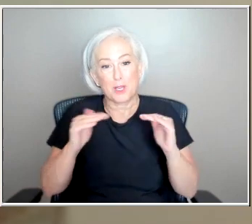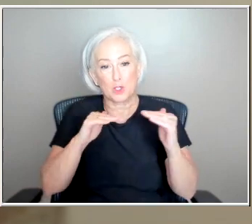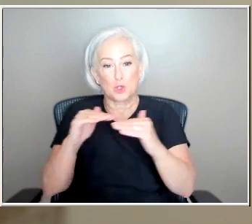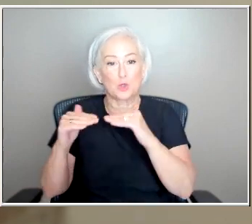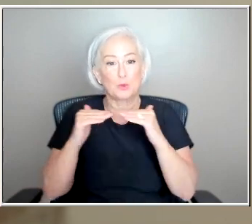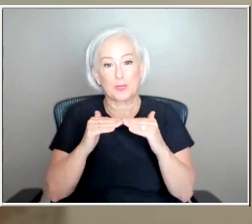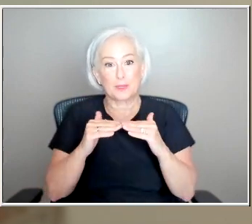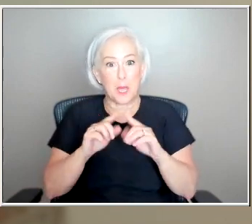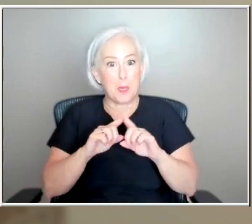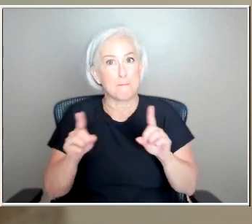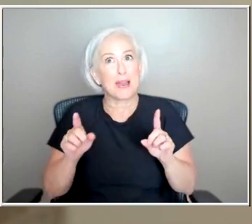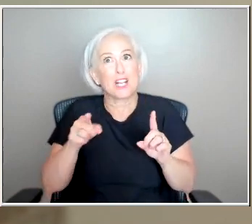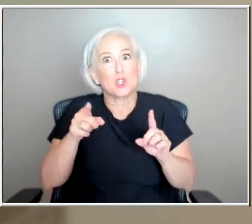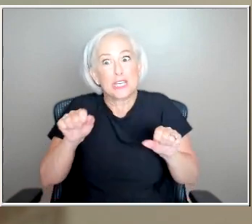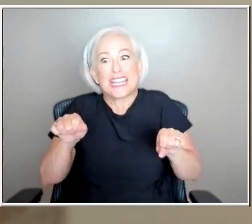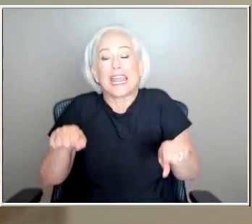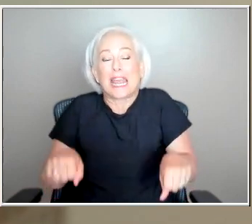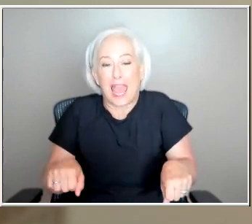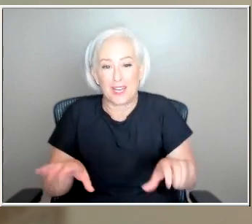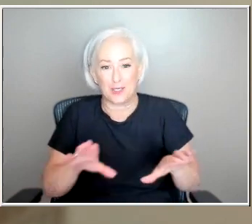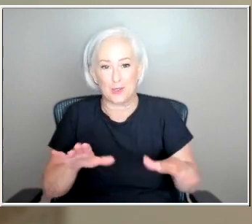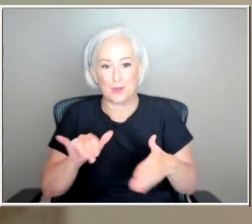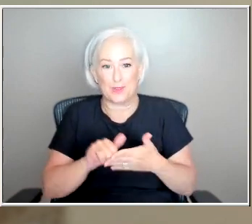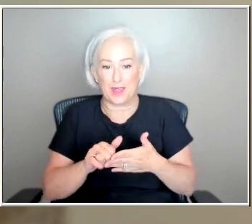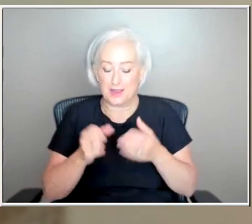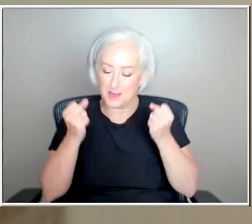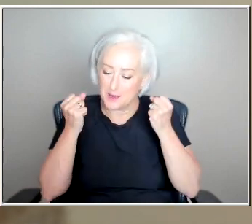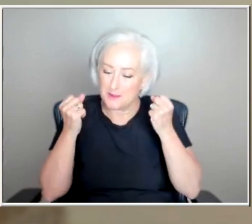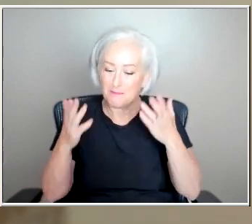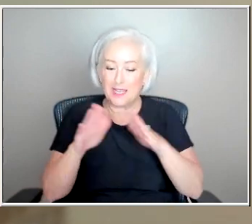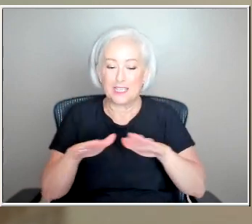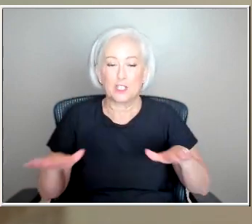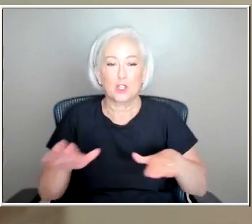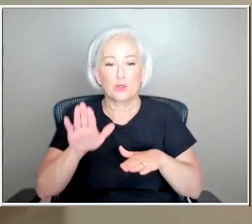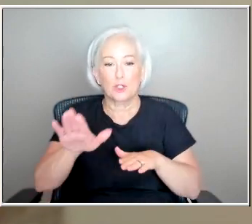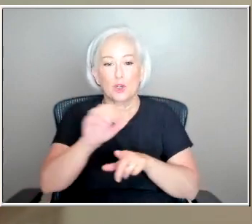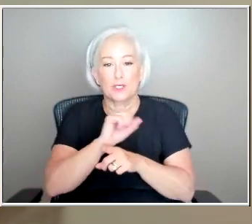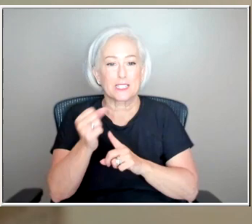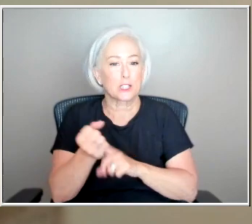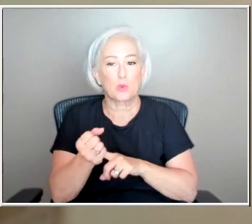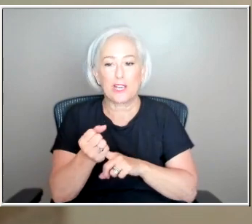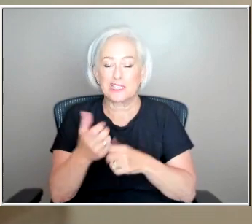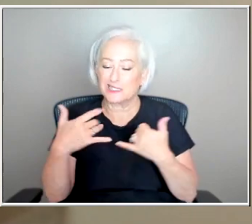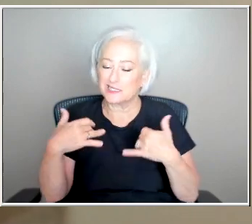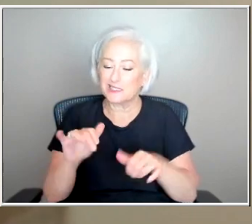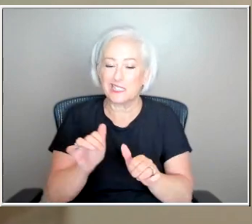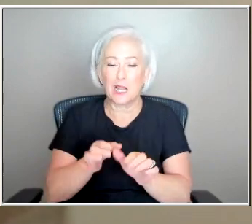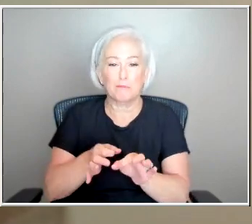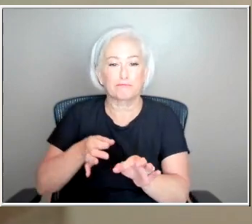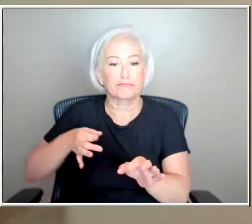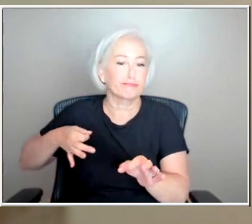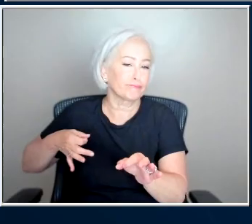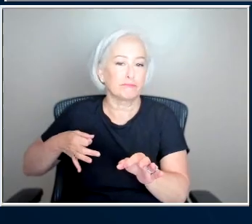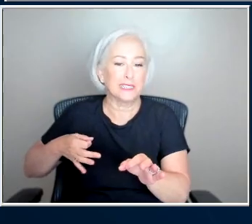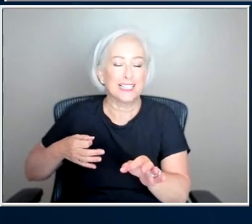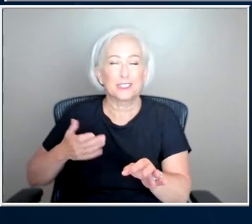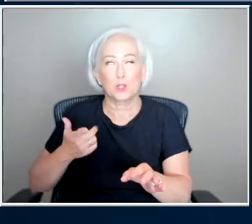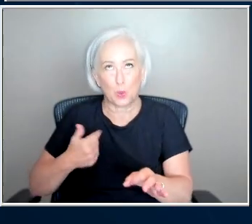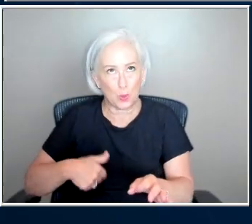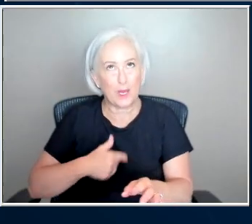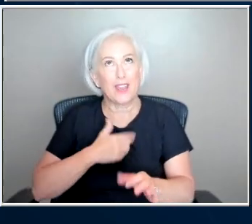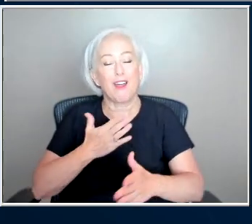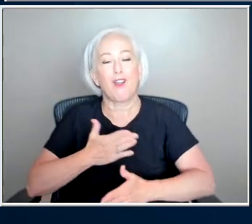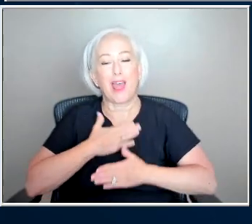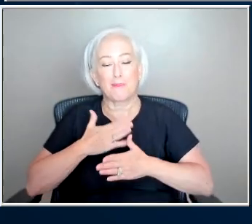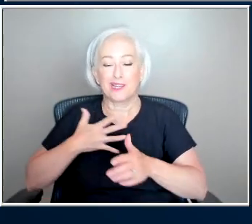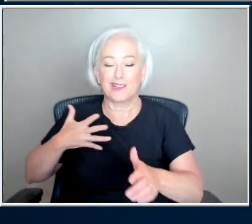is unbelievable. Many kids with her condition aren't as far along as she is, and so we're very grateful. Yeah, watching a kid run to